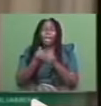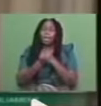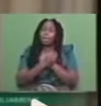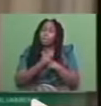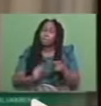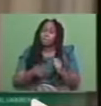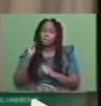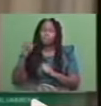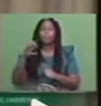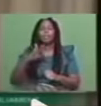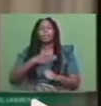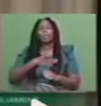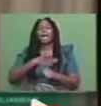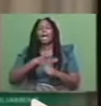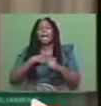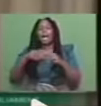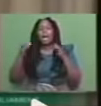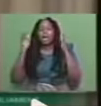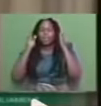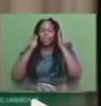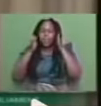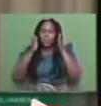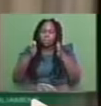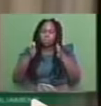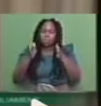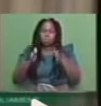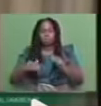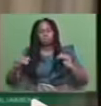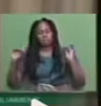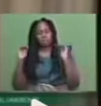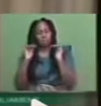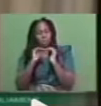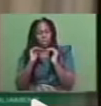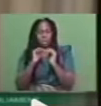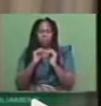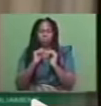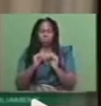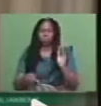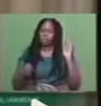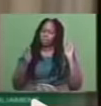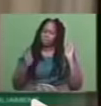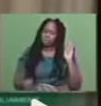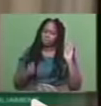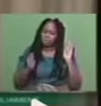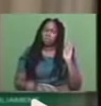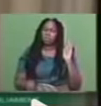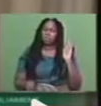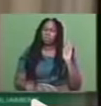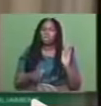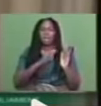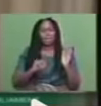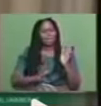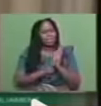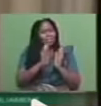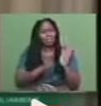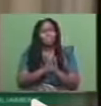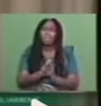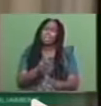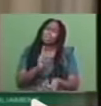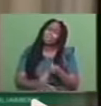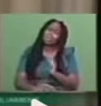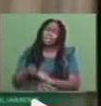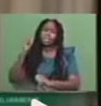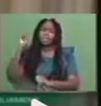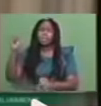equality, justice, and equitable development. My goal has always been the development of a nation where